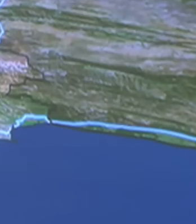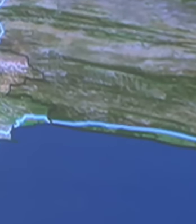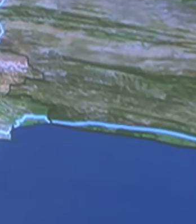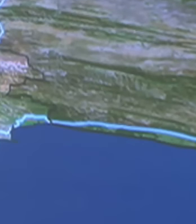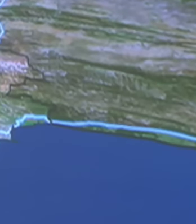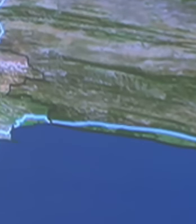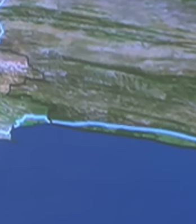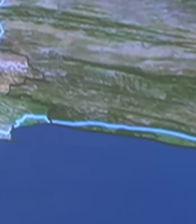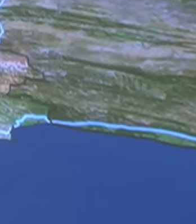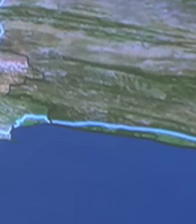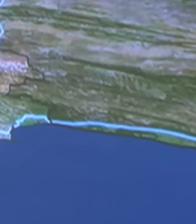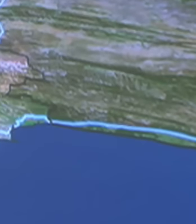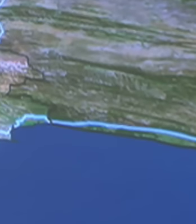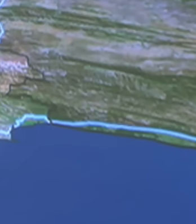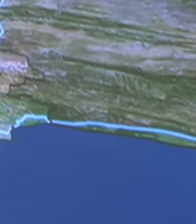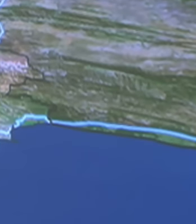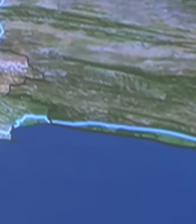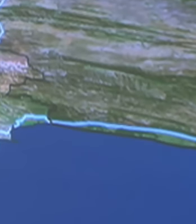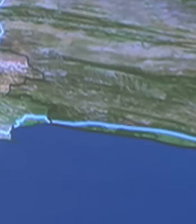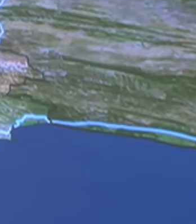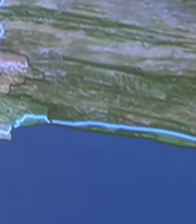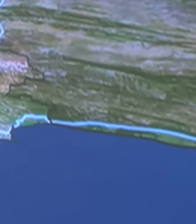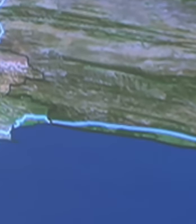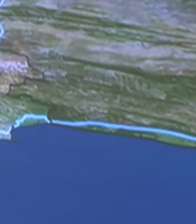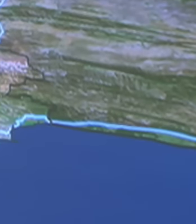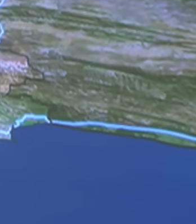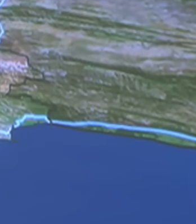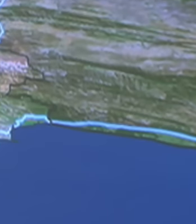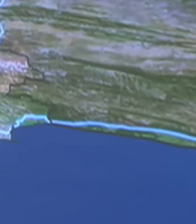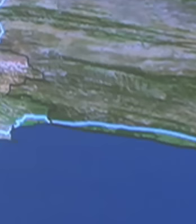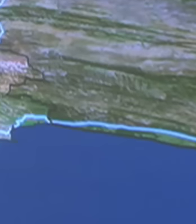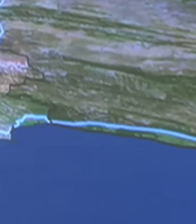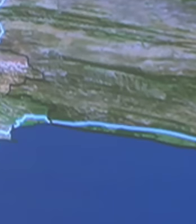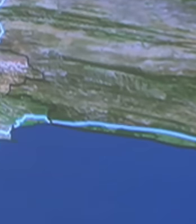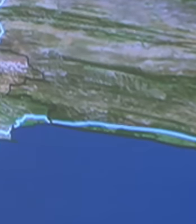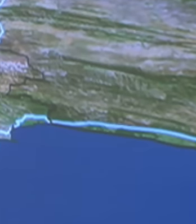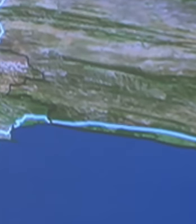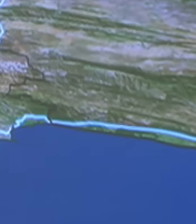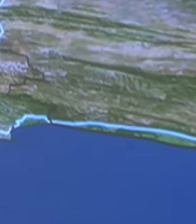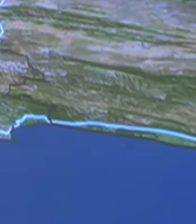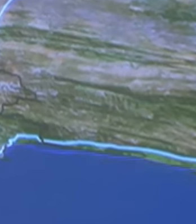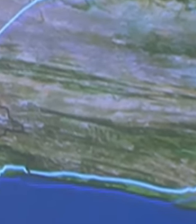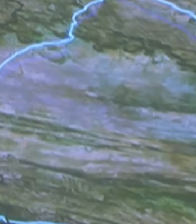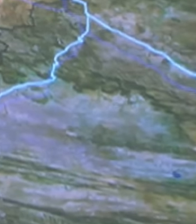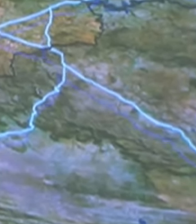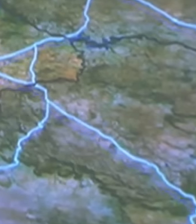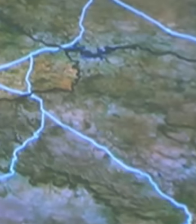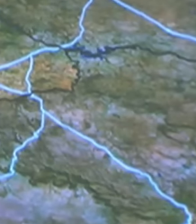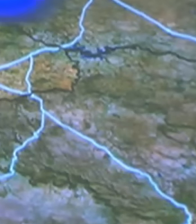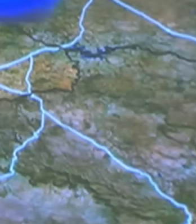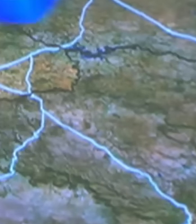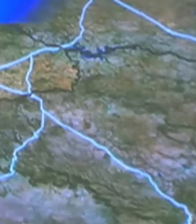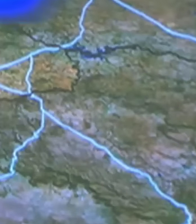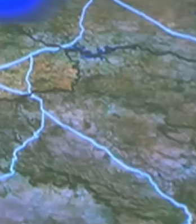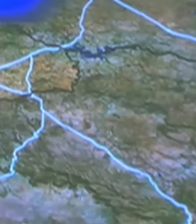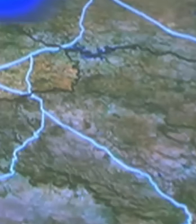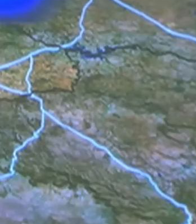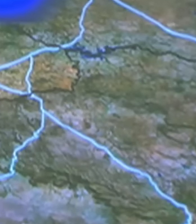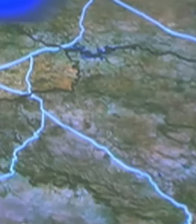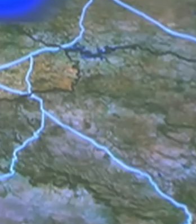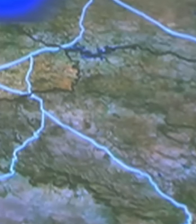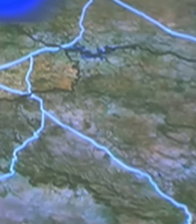Cape George go tla na le tlhabe ya letsatsi me tle bikeme go digrata di le 23 fa Masolbe yona tle bikeme go digrata di le 23 re